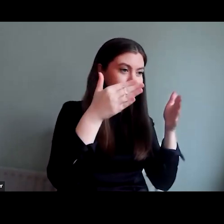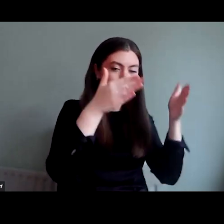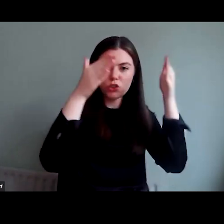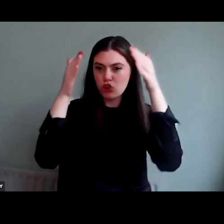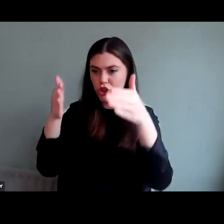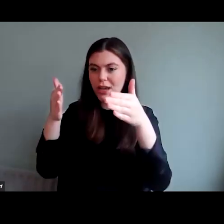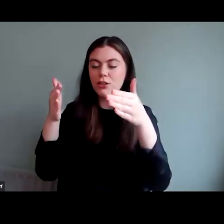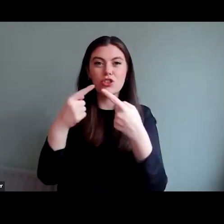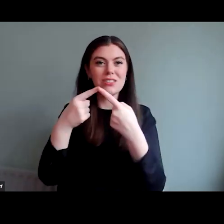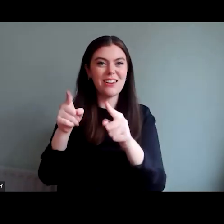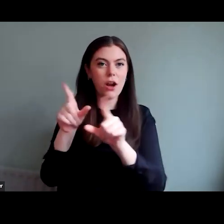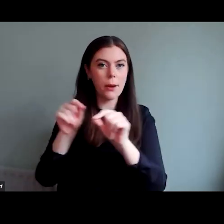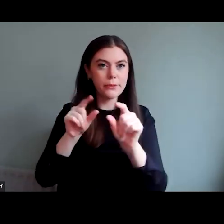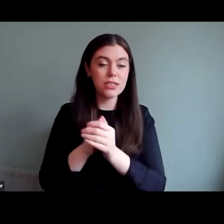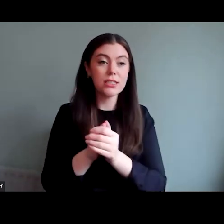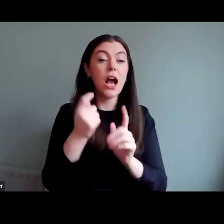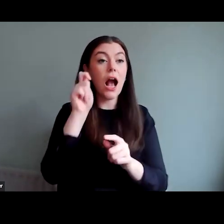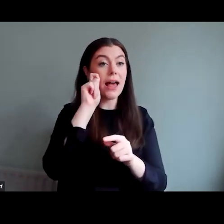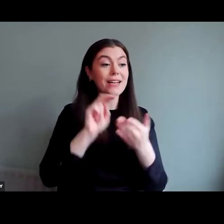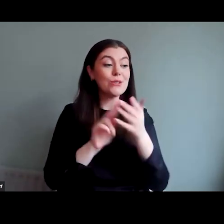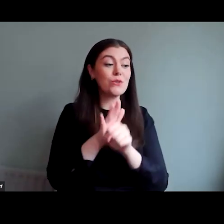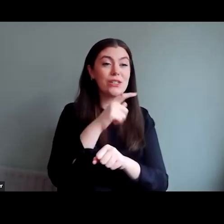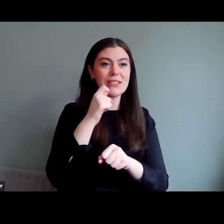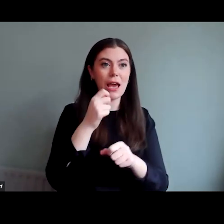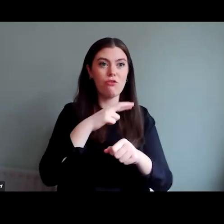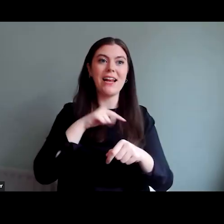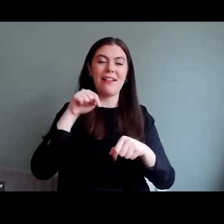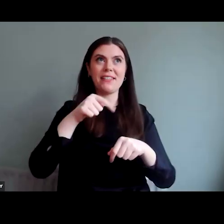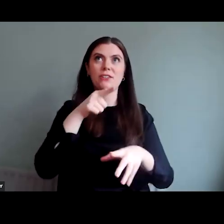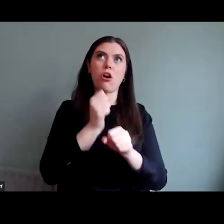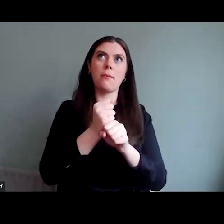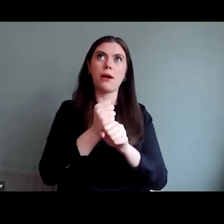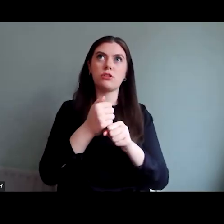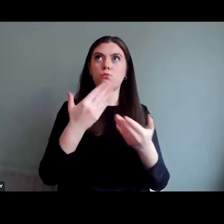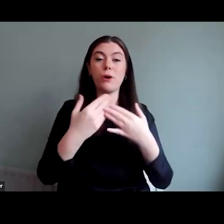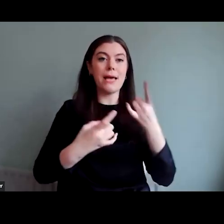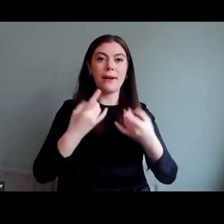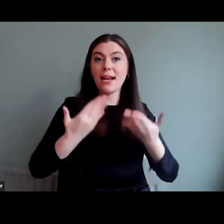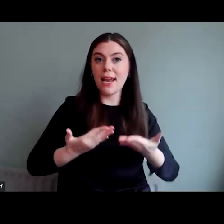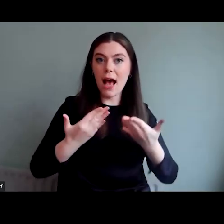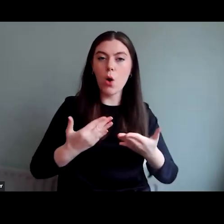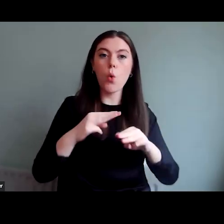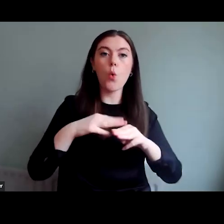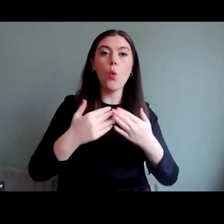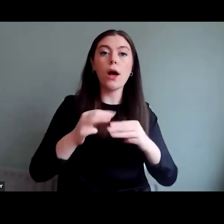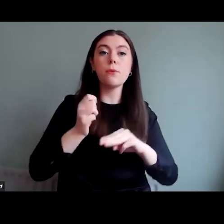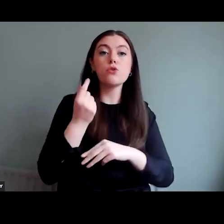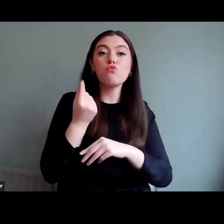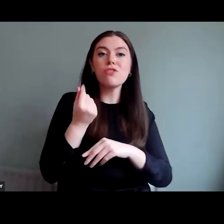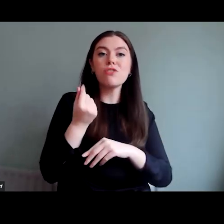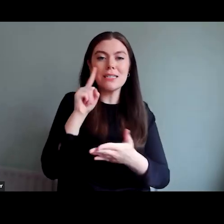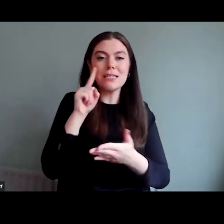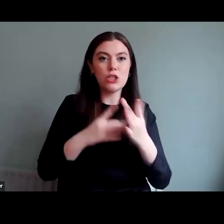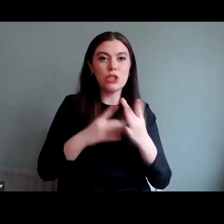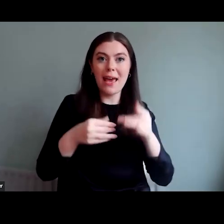I think it's useful to say, so this is kind of where we're at now, on the latest steps that we've just taken internally.